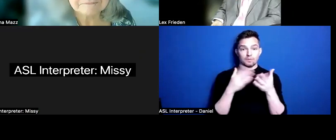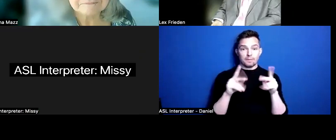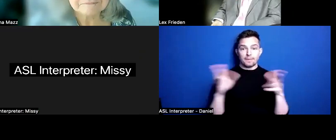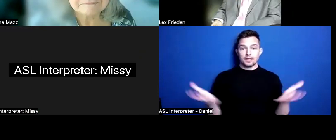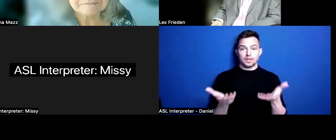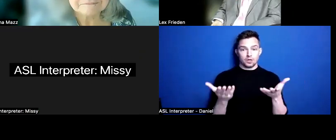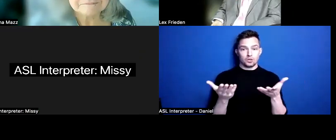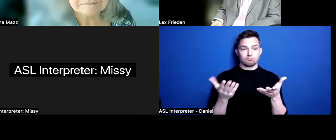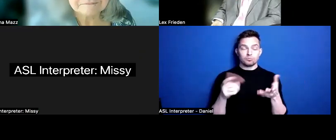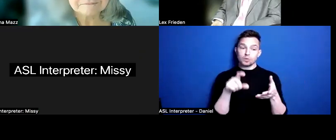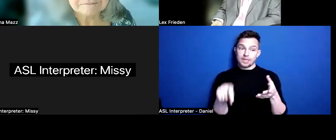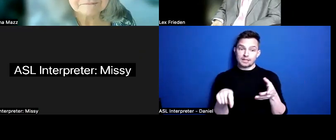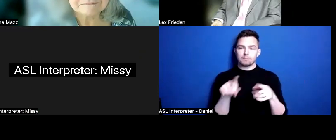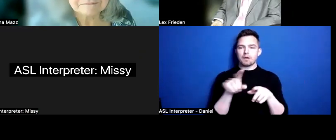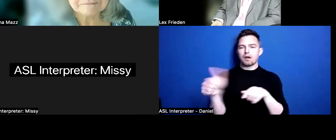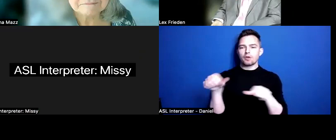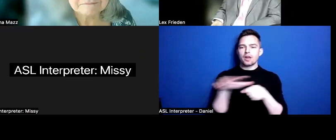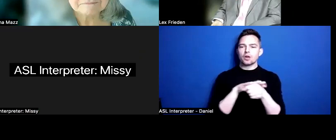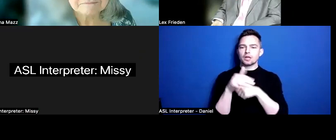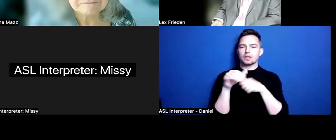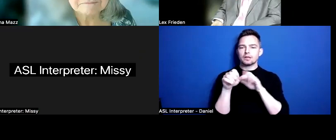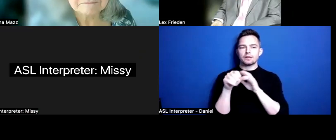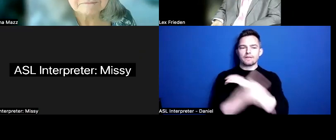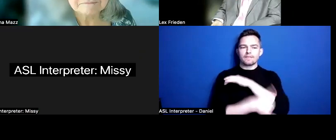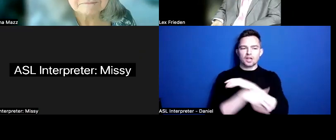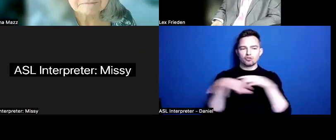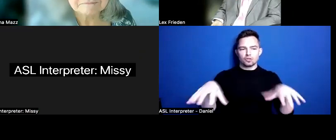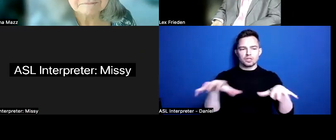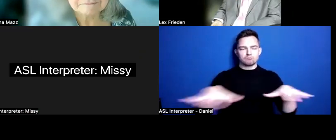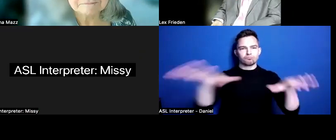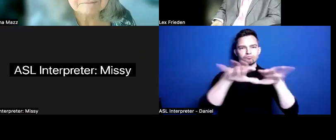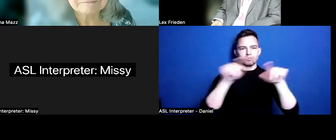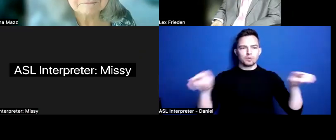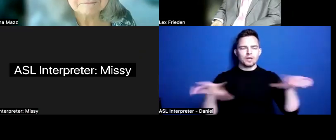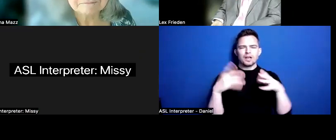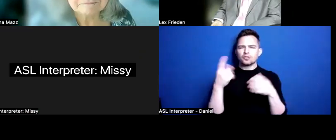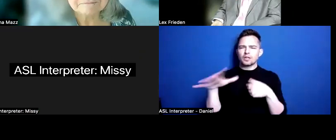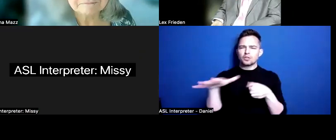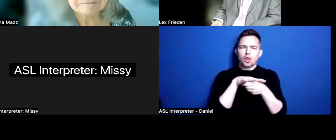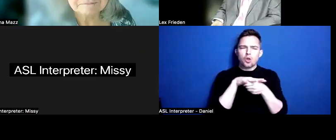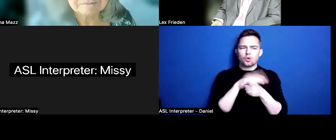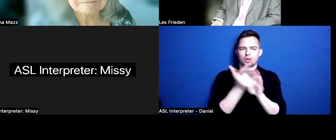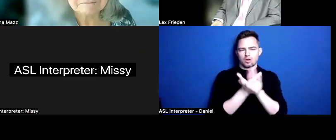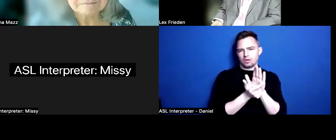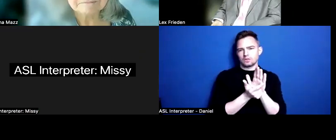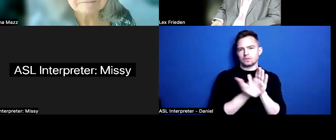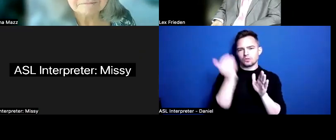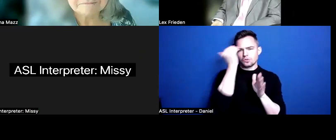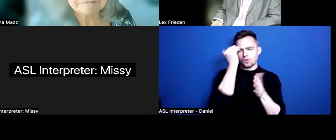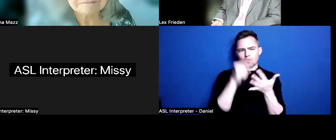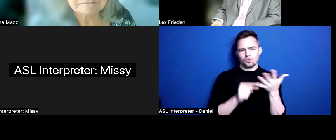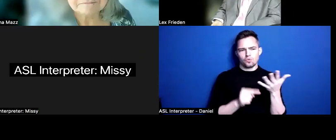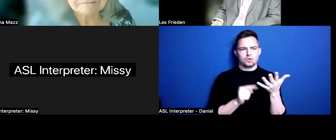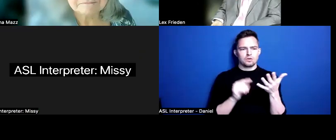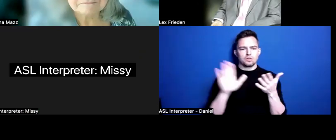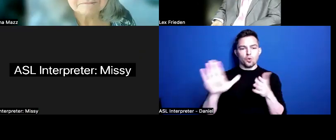I know in Texas, but also from other parts of the country, really understand and know your local laws, know know the